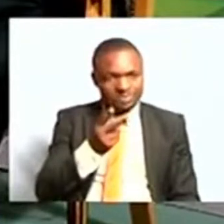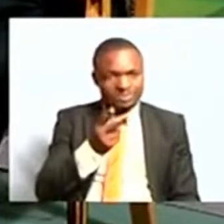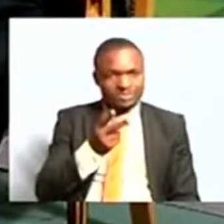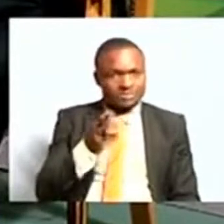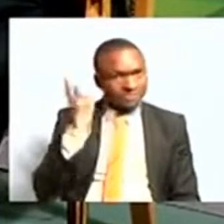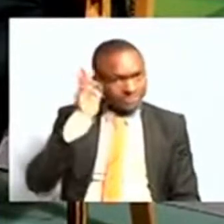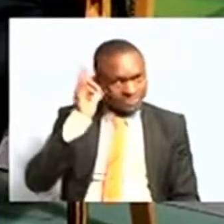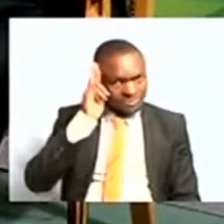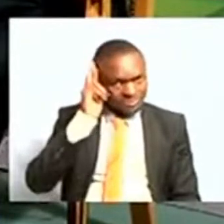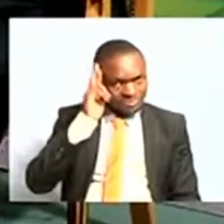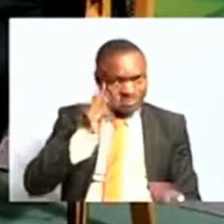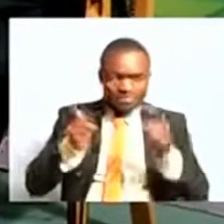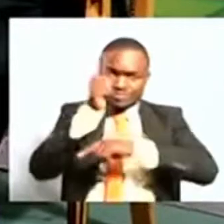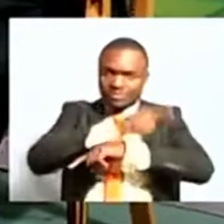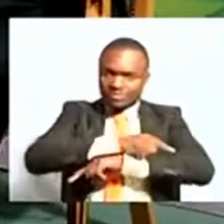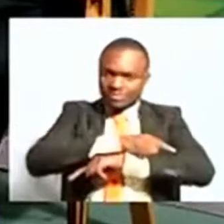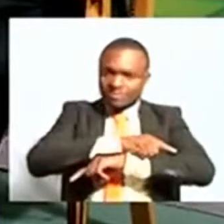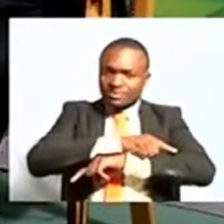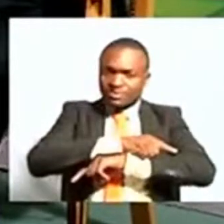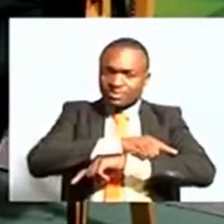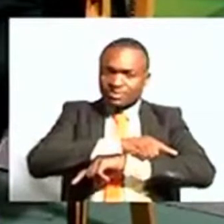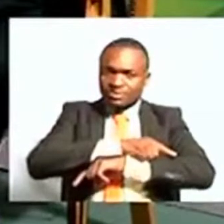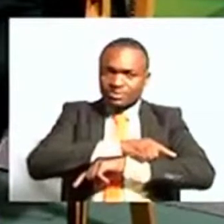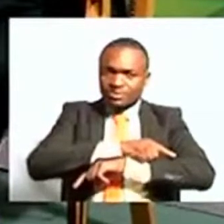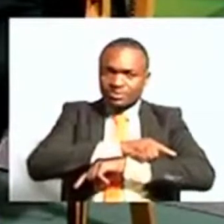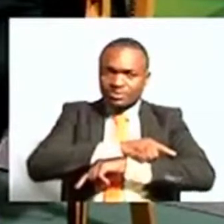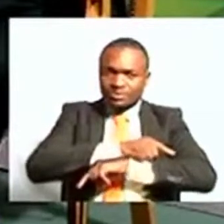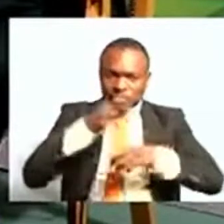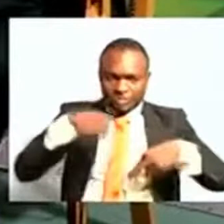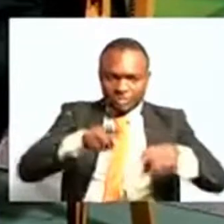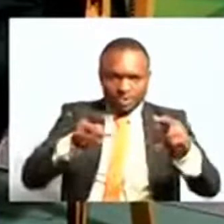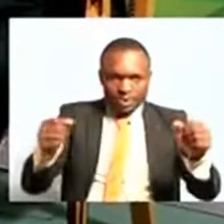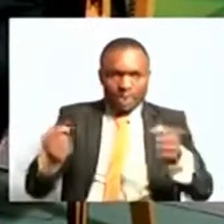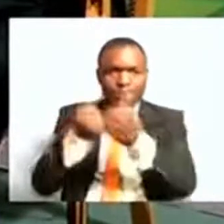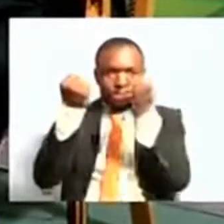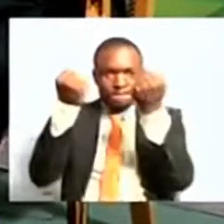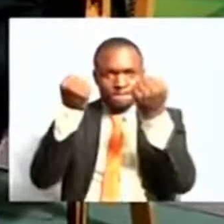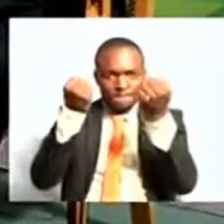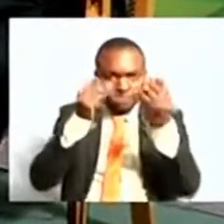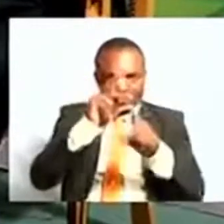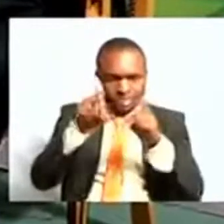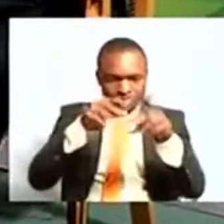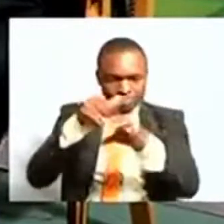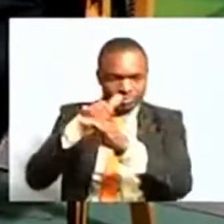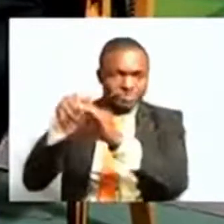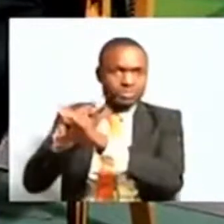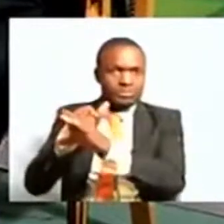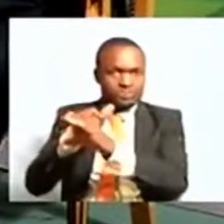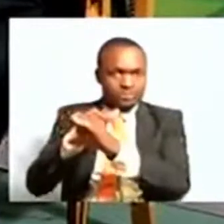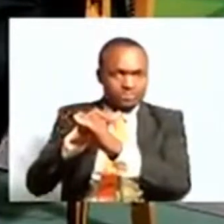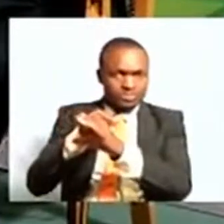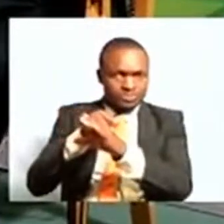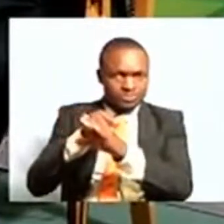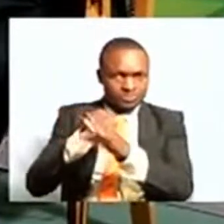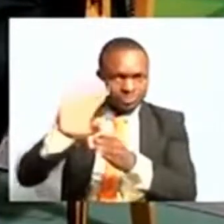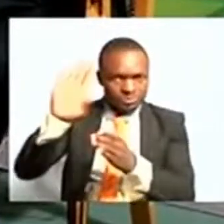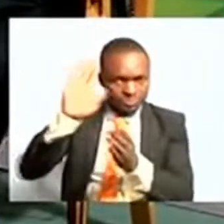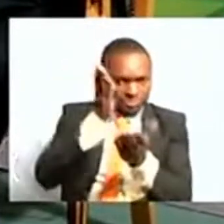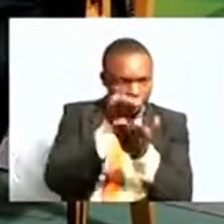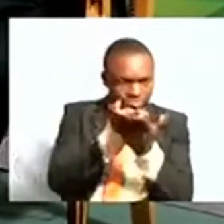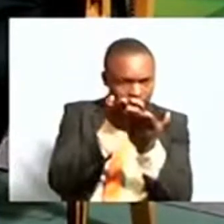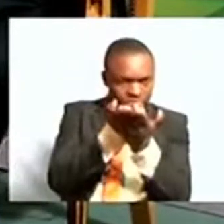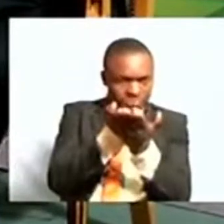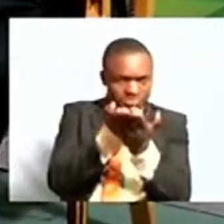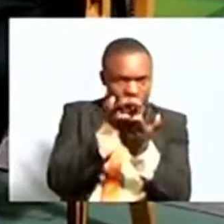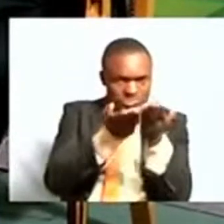commemorate the Day of Remembrance for road traffic victims, what is your contribution to the program? Yeah, my contribution